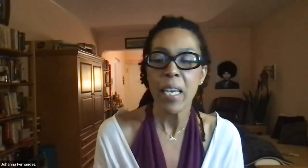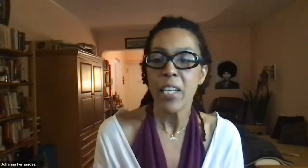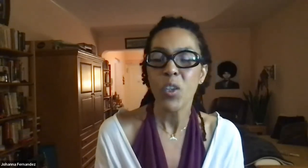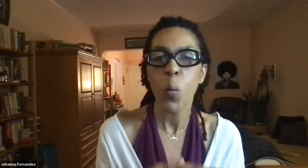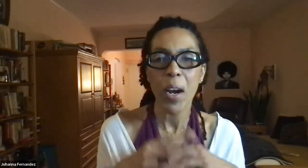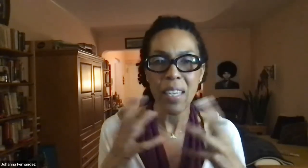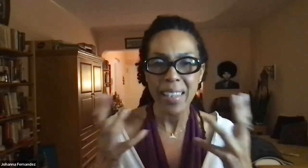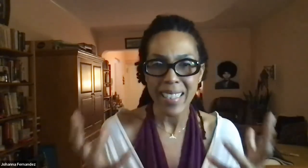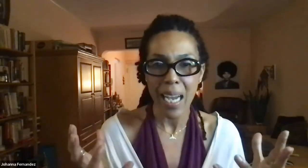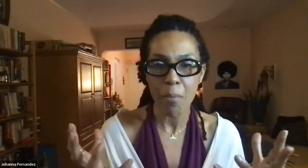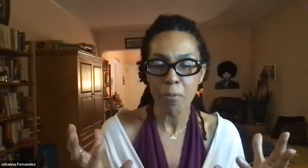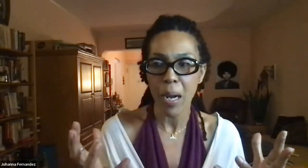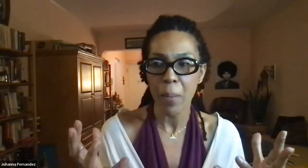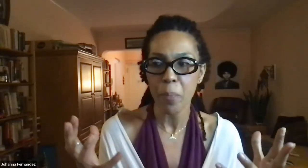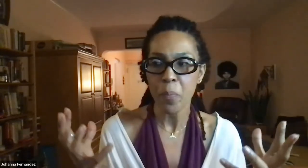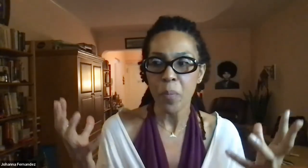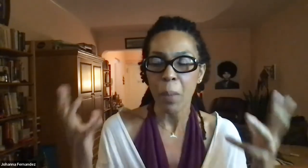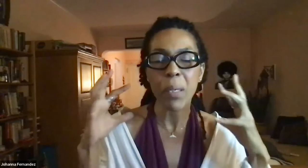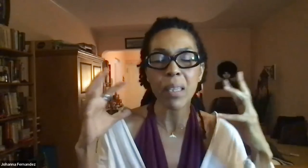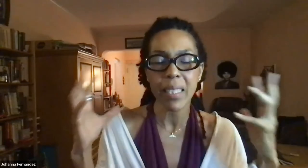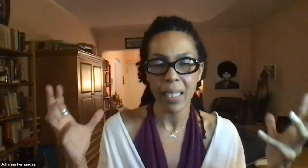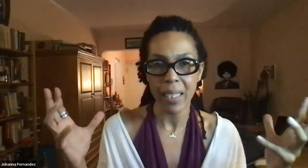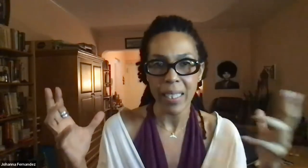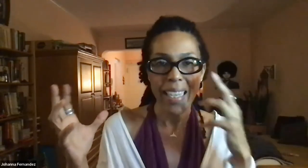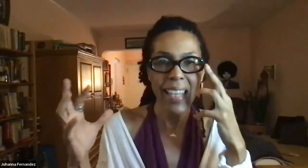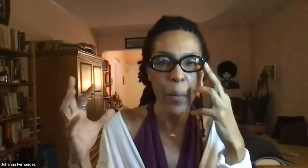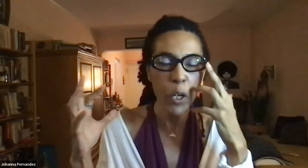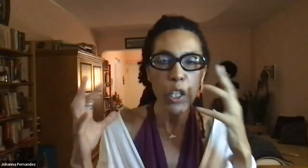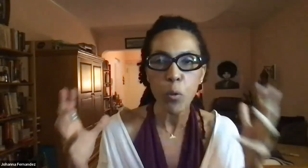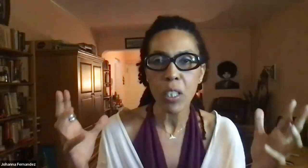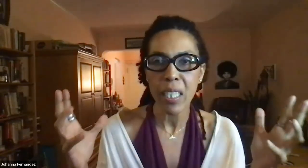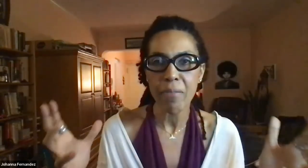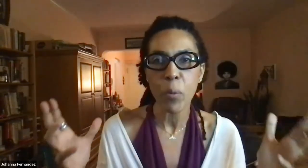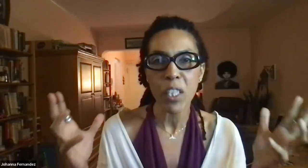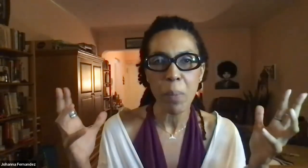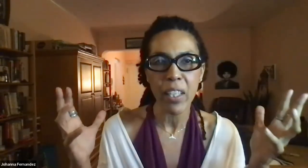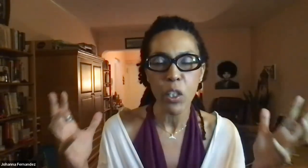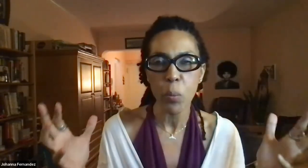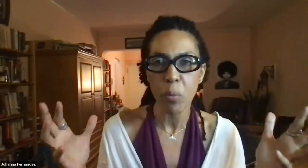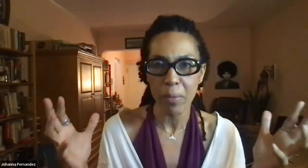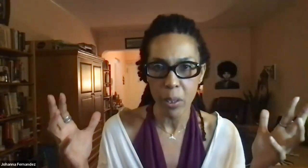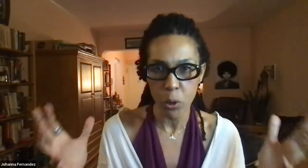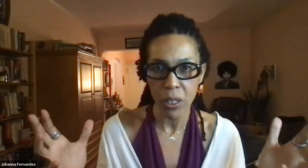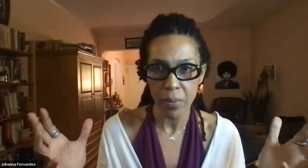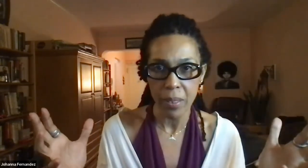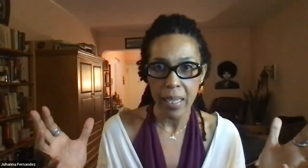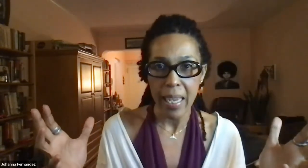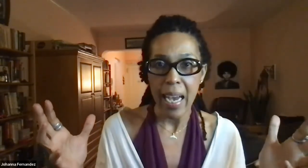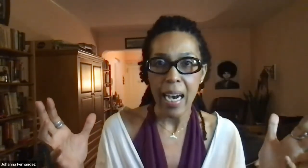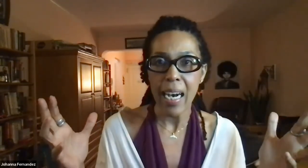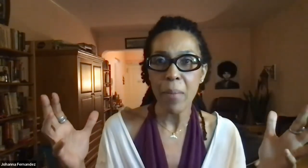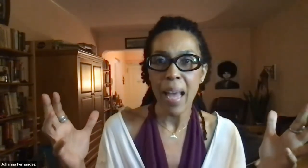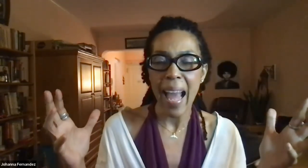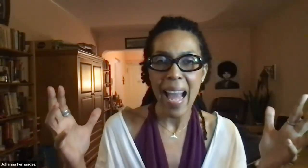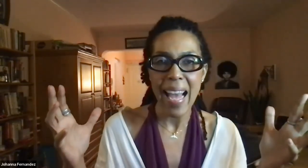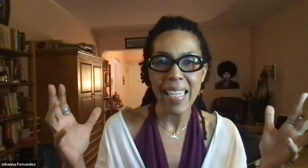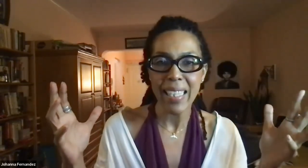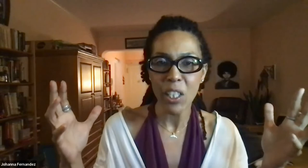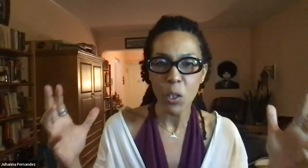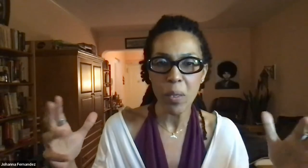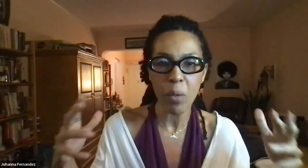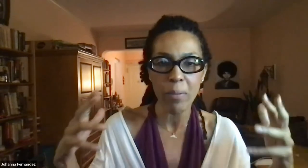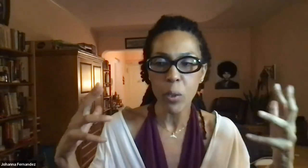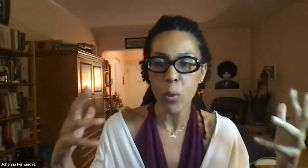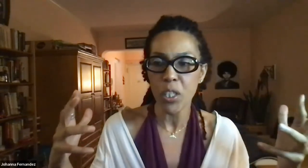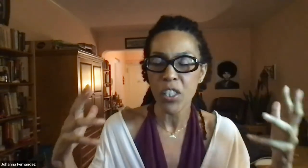Okay, so where did this come from politically? They were hugely influenced by the Cuban Revolution and